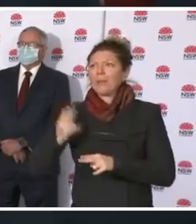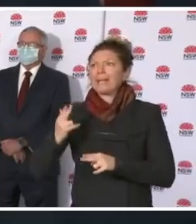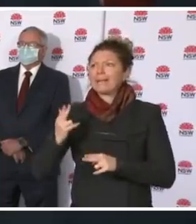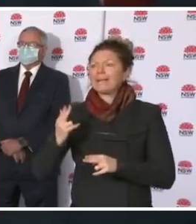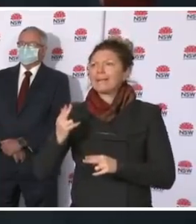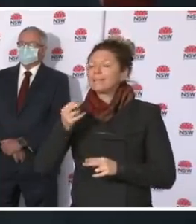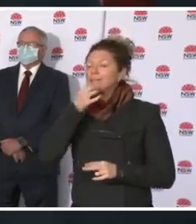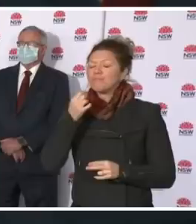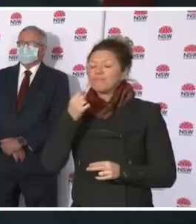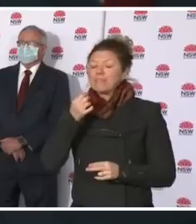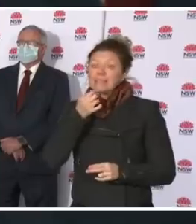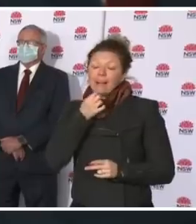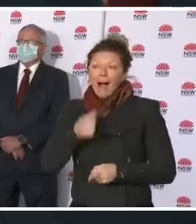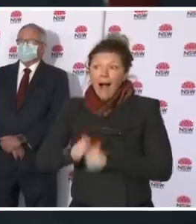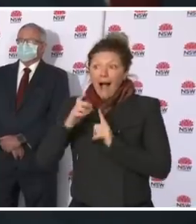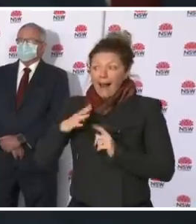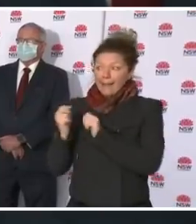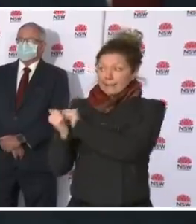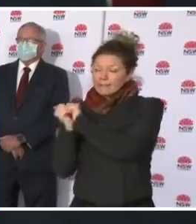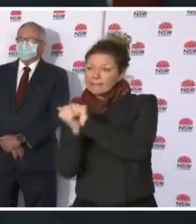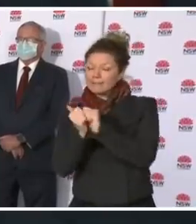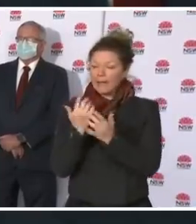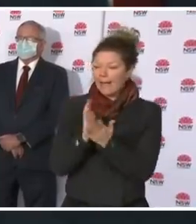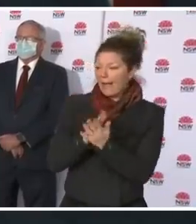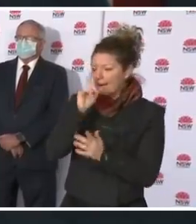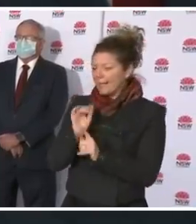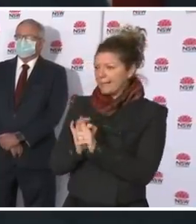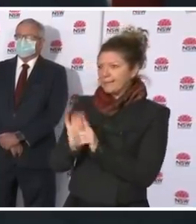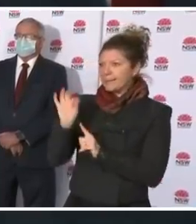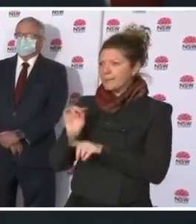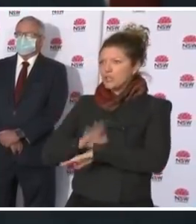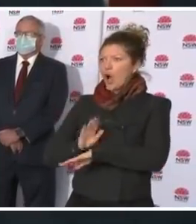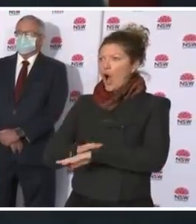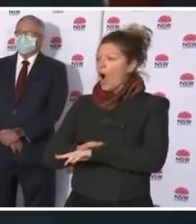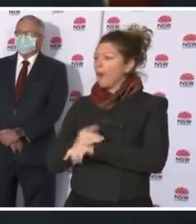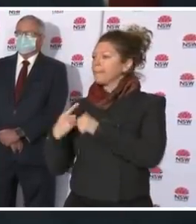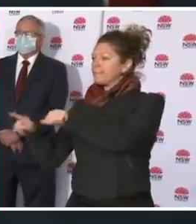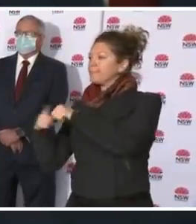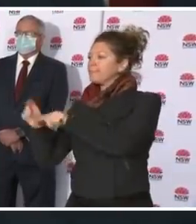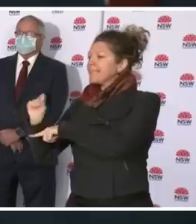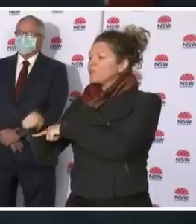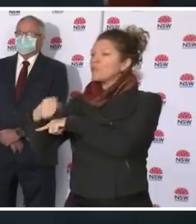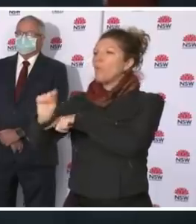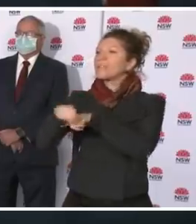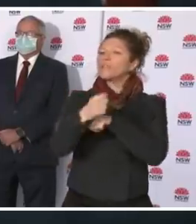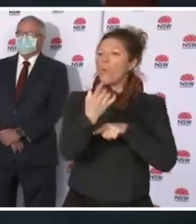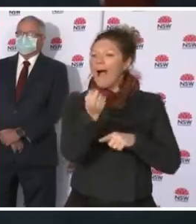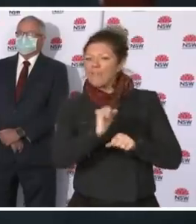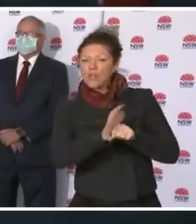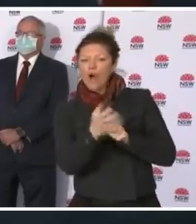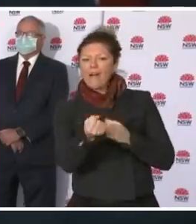In general, the turnaround times are still holding up, but there is specific issues that are being addressed, and